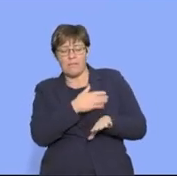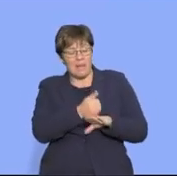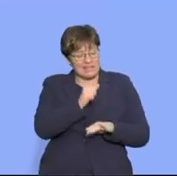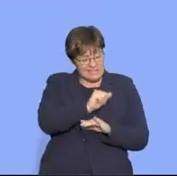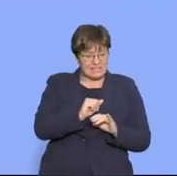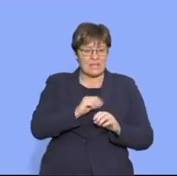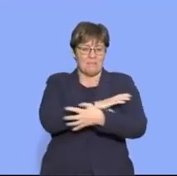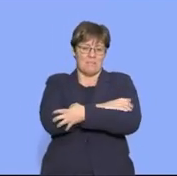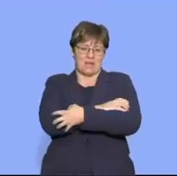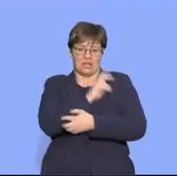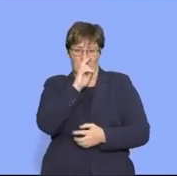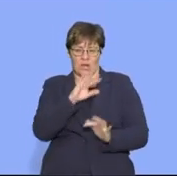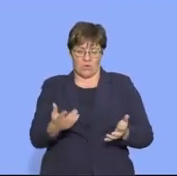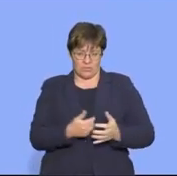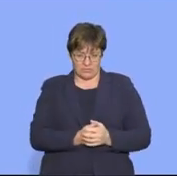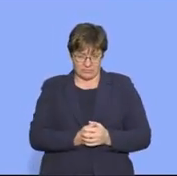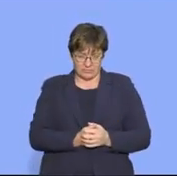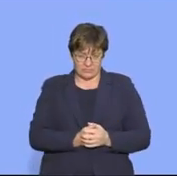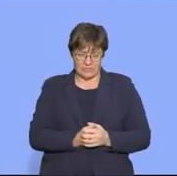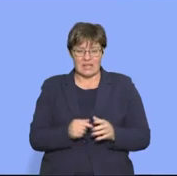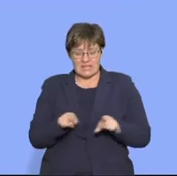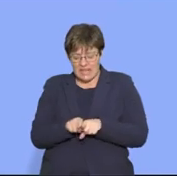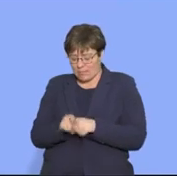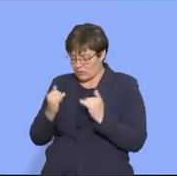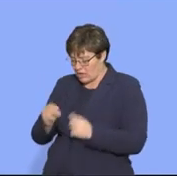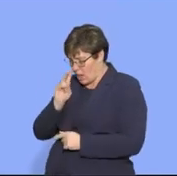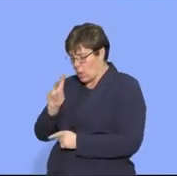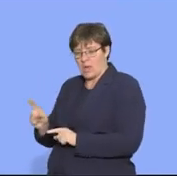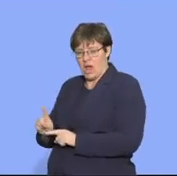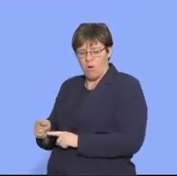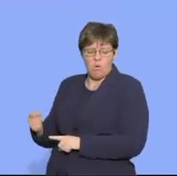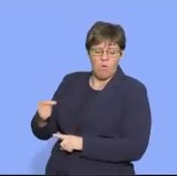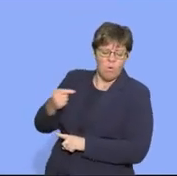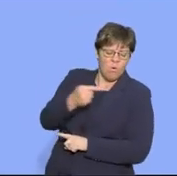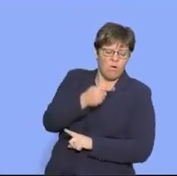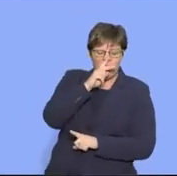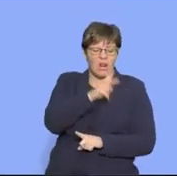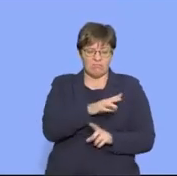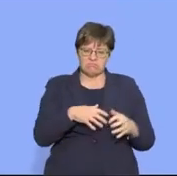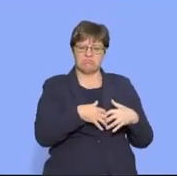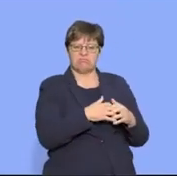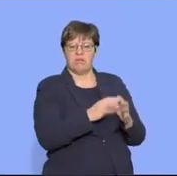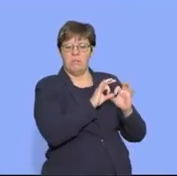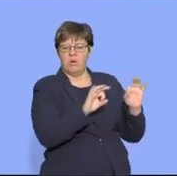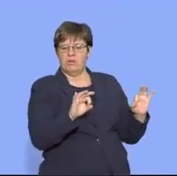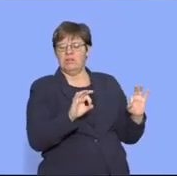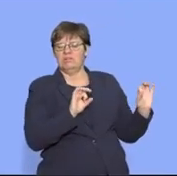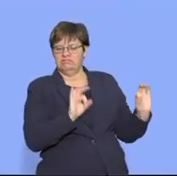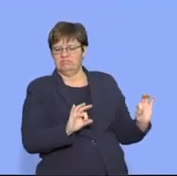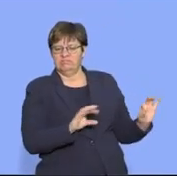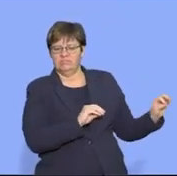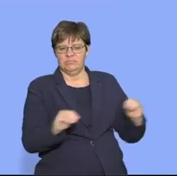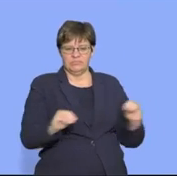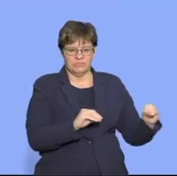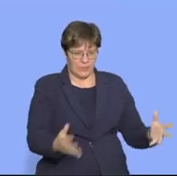the shape of the animal on what they know about animals that exist today and what would be needed to make